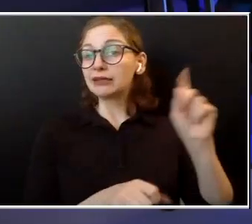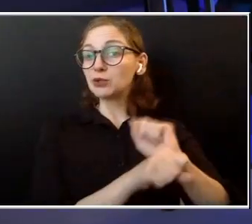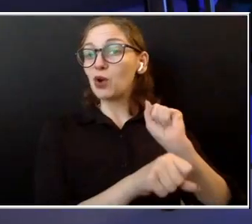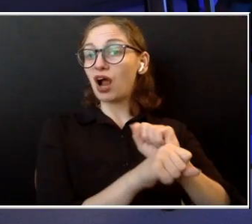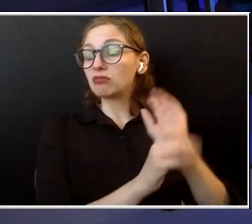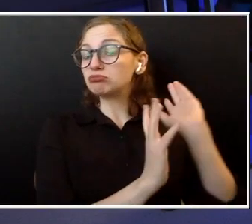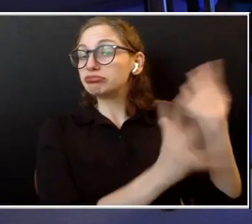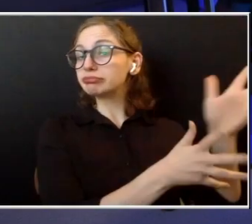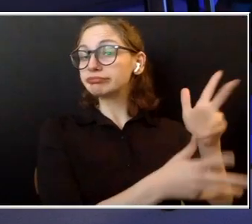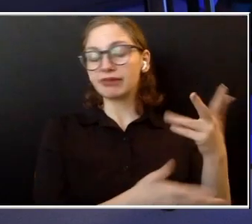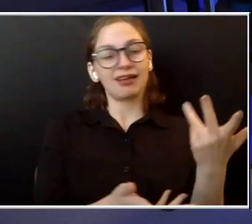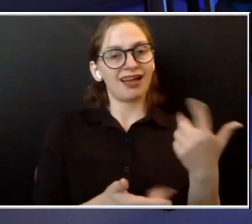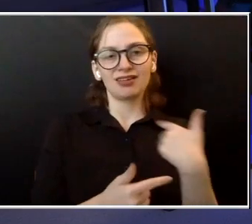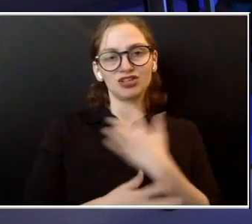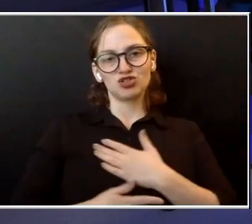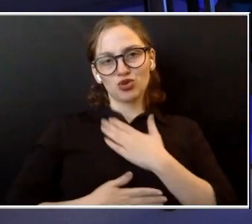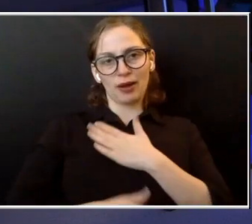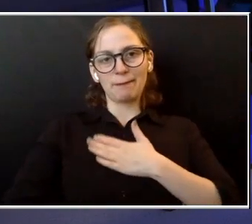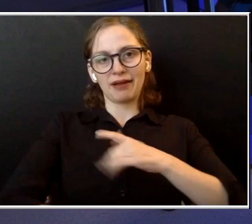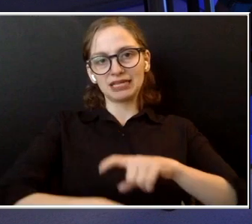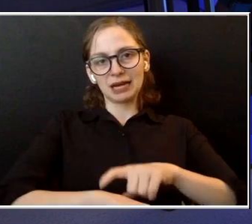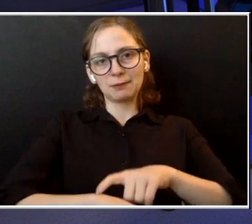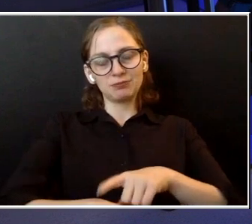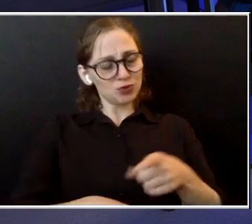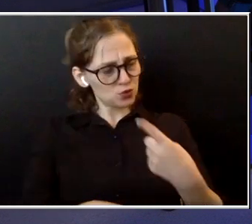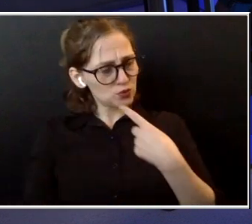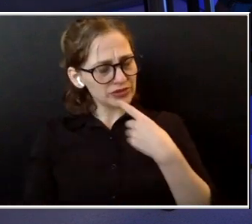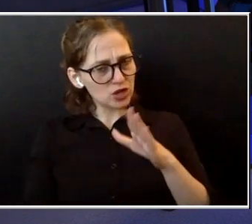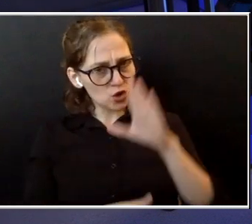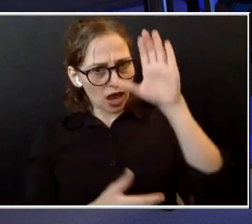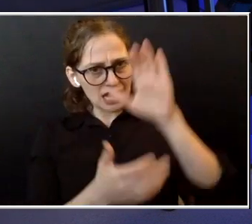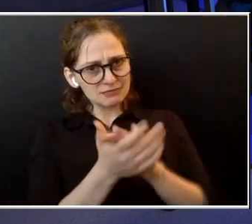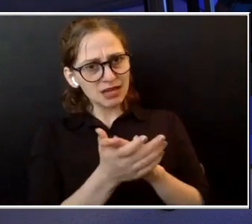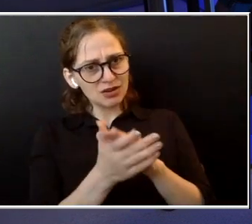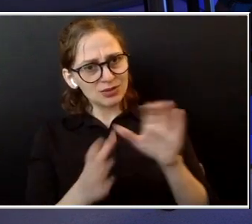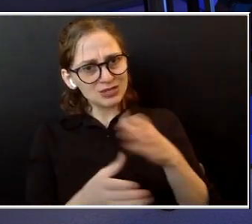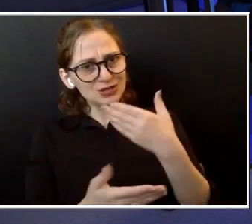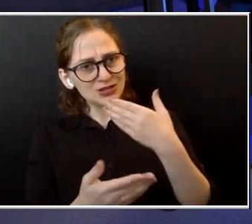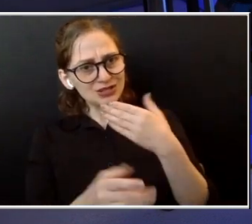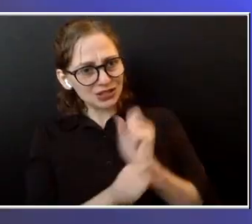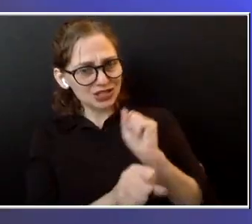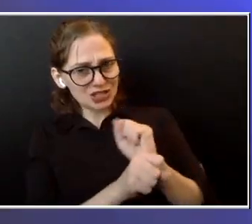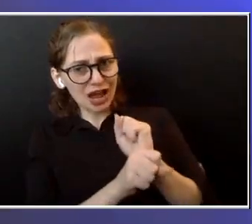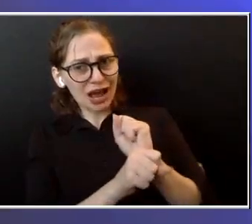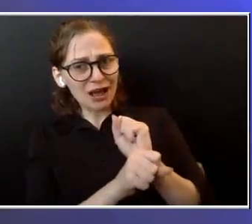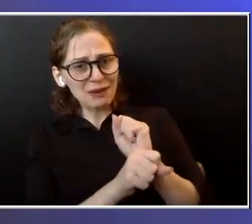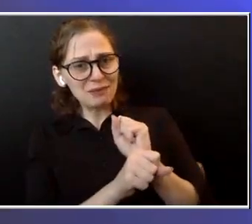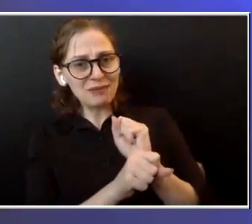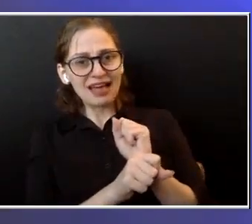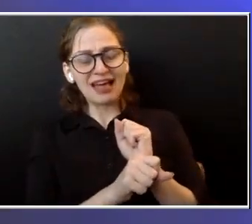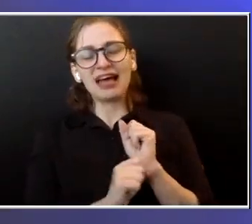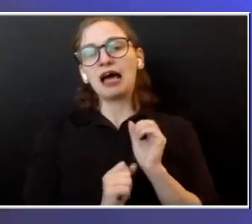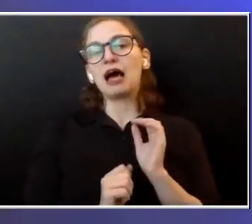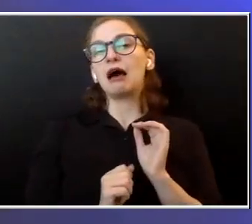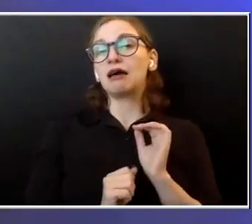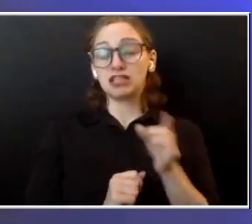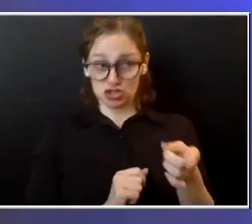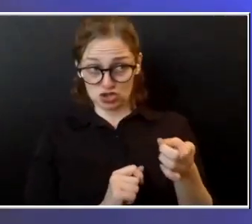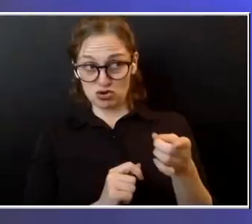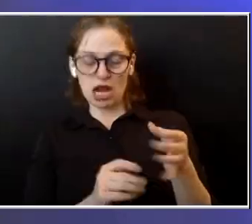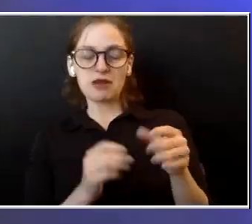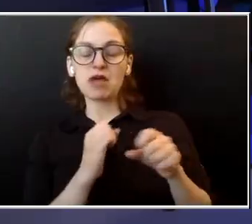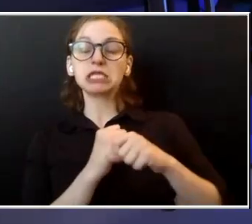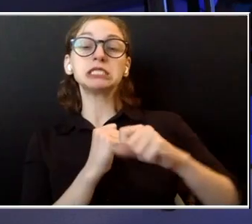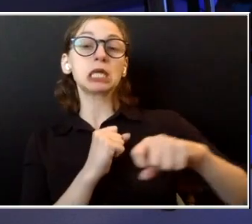you think your husband was doing such a good job? Did you maybe just drag it on a little bit? I mean, maybe. Yeah, that's